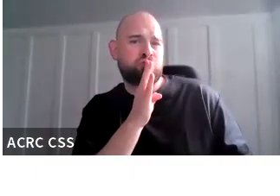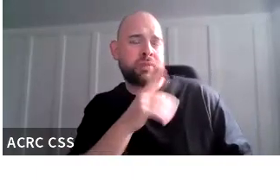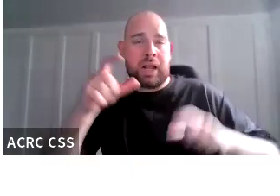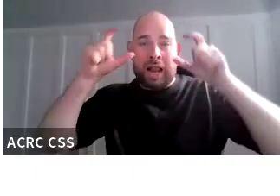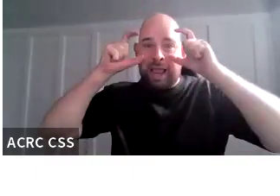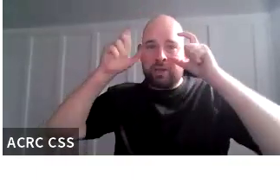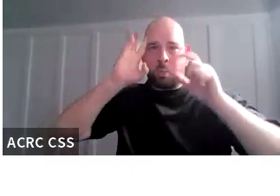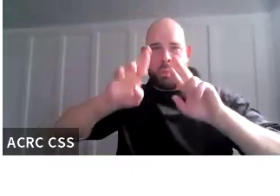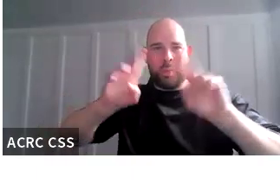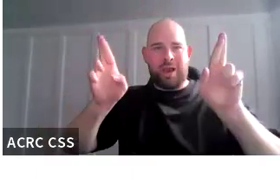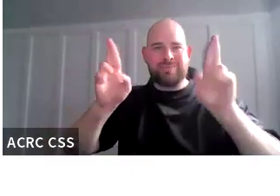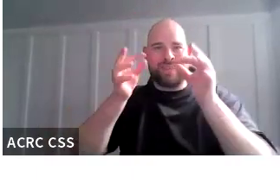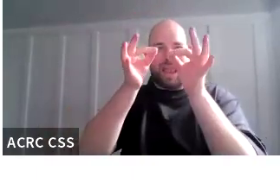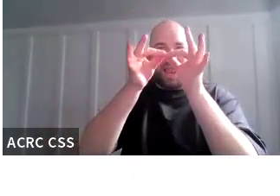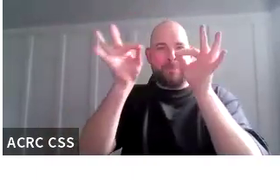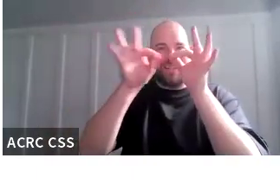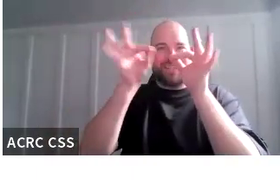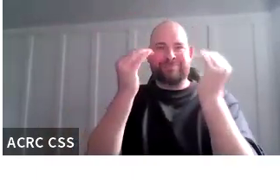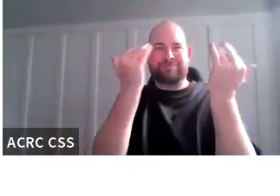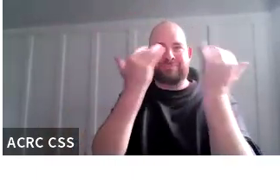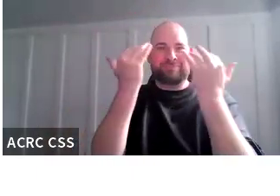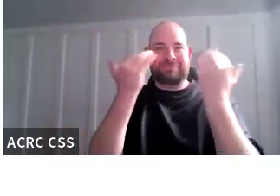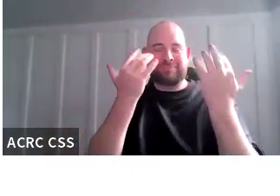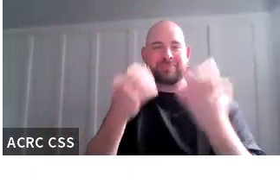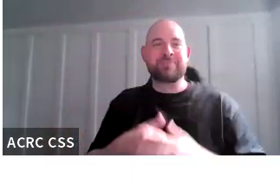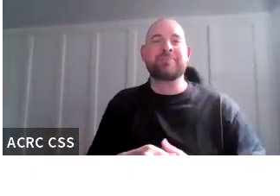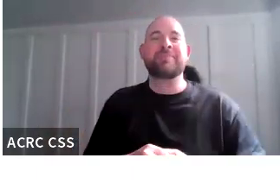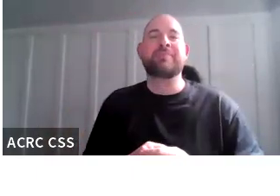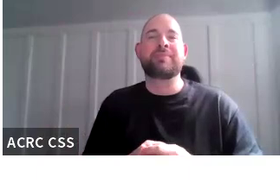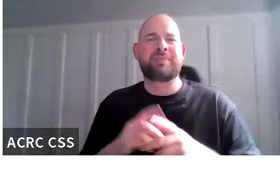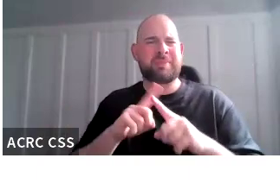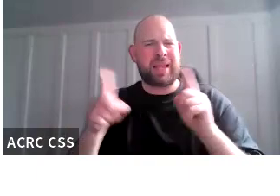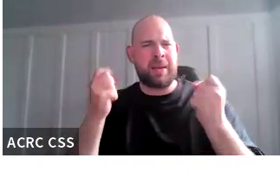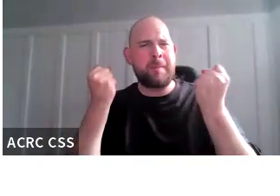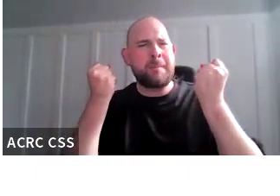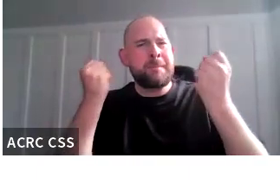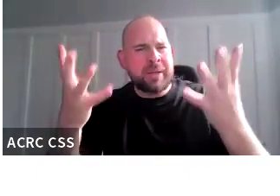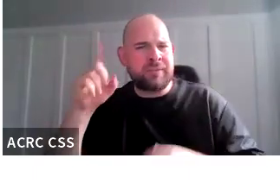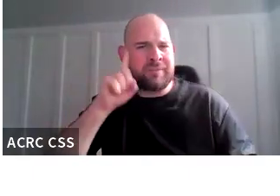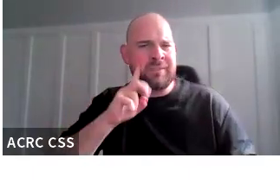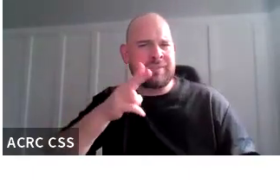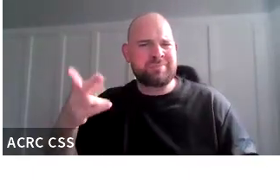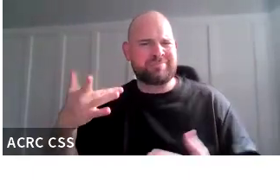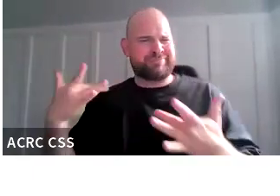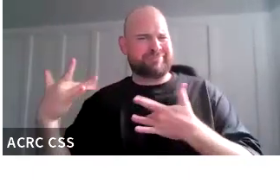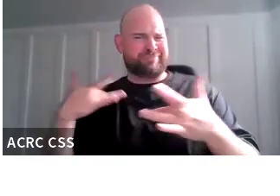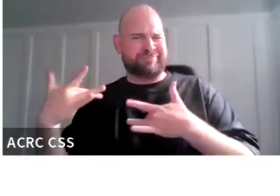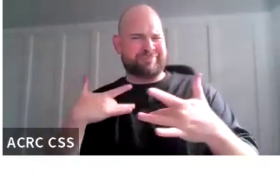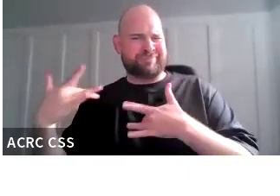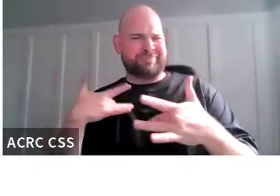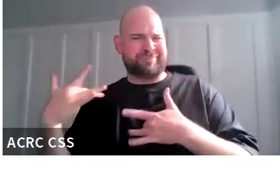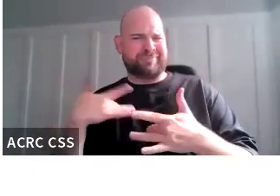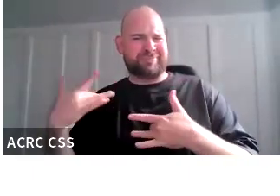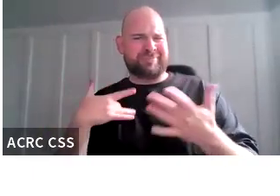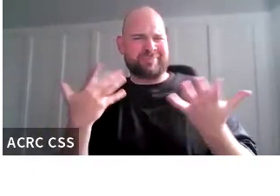they, you know, the glasses will hear and have sort of auto captioning happening. Um, and